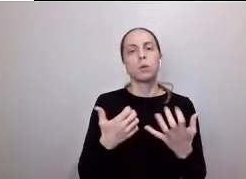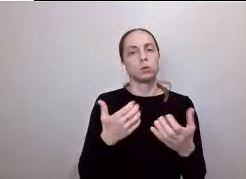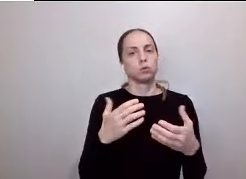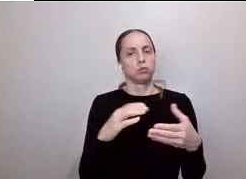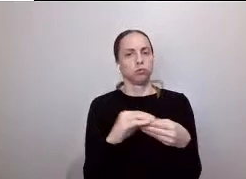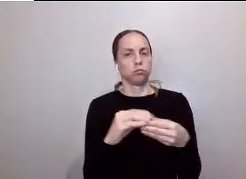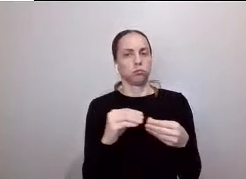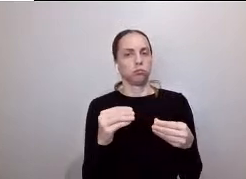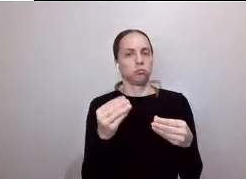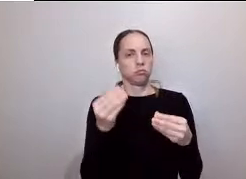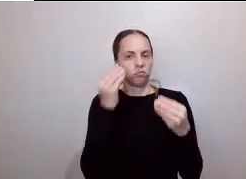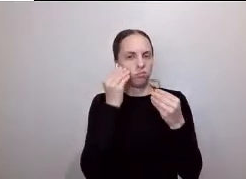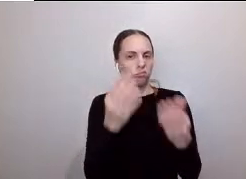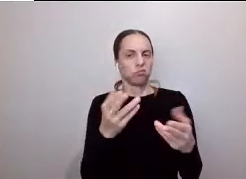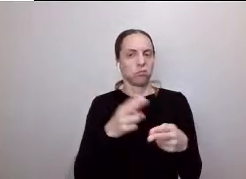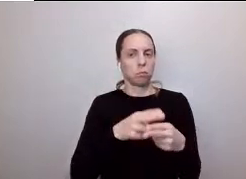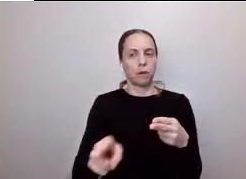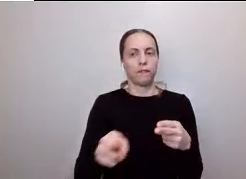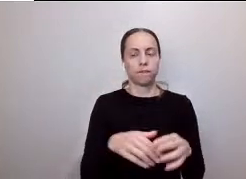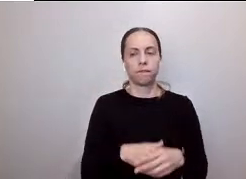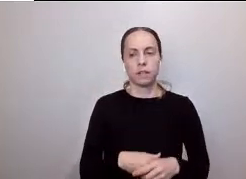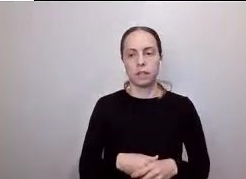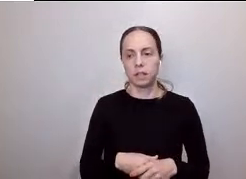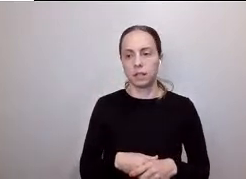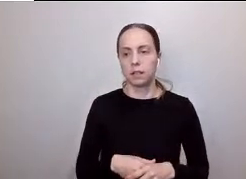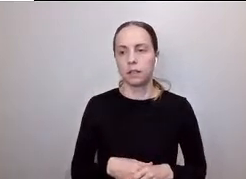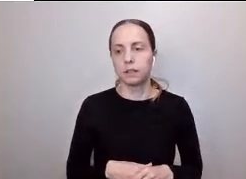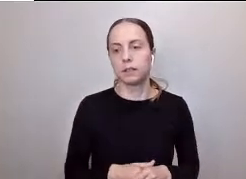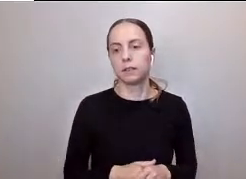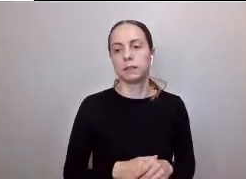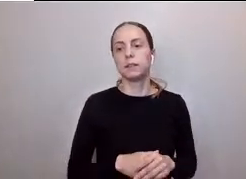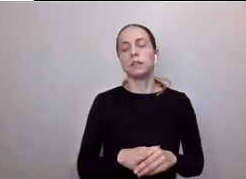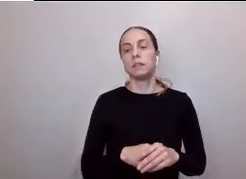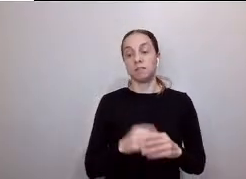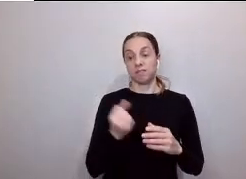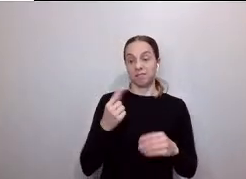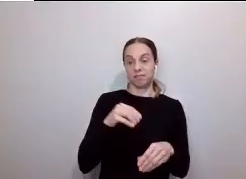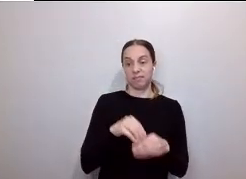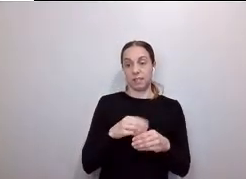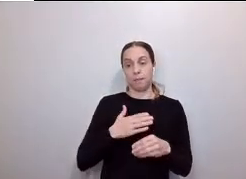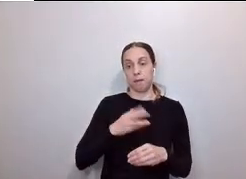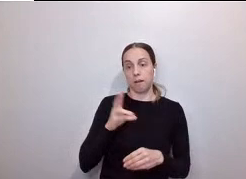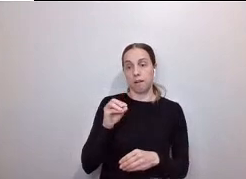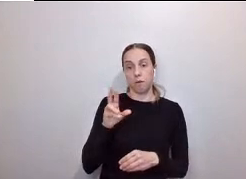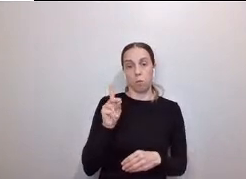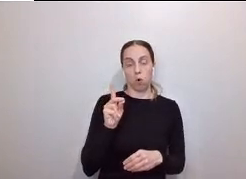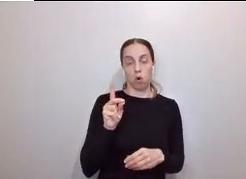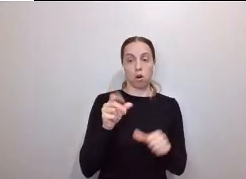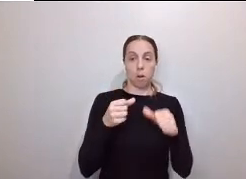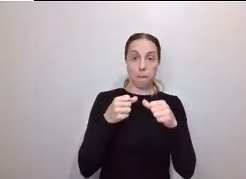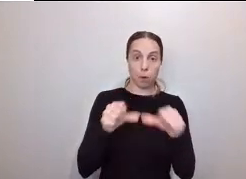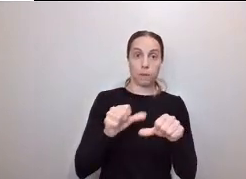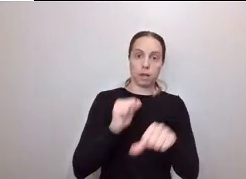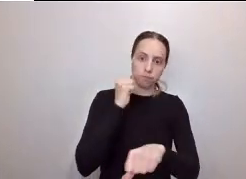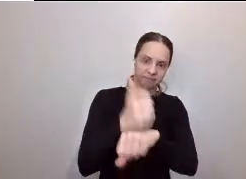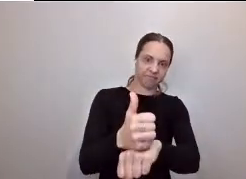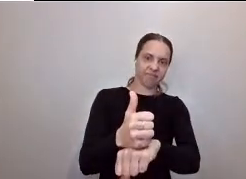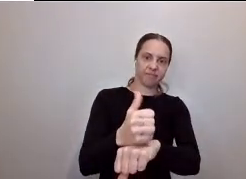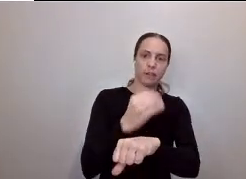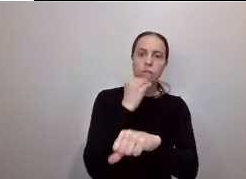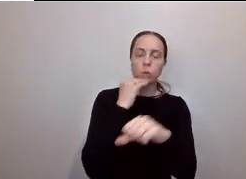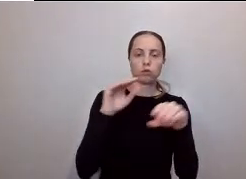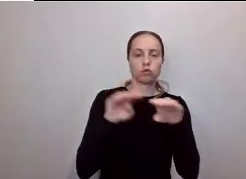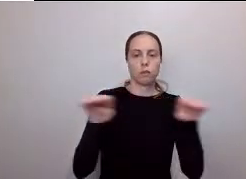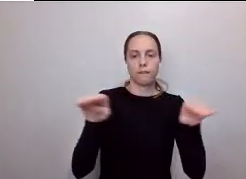that nowhere in my ward is there a permanent food shelf. I represent half of